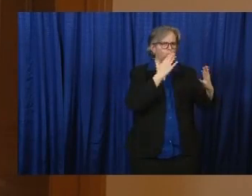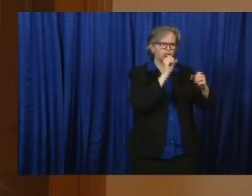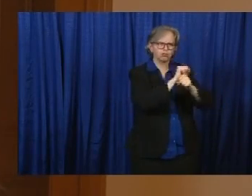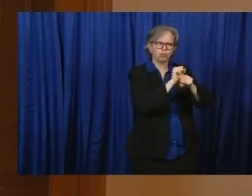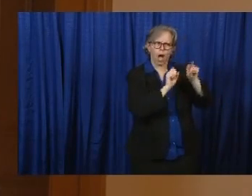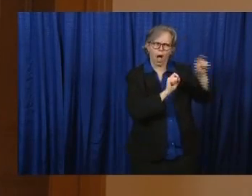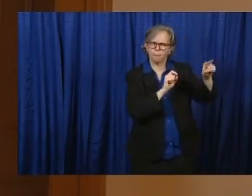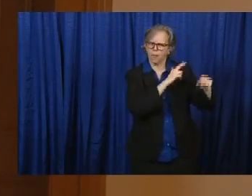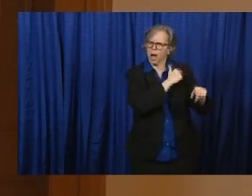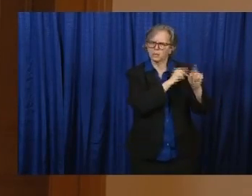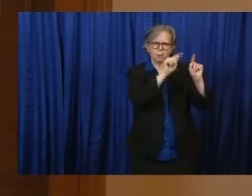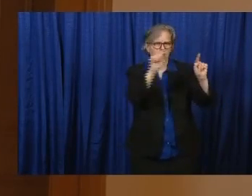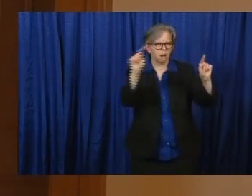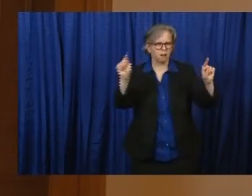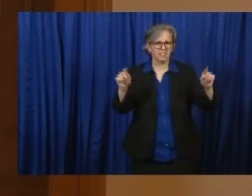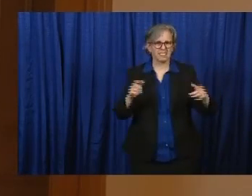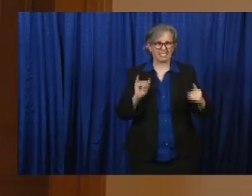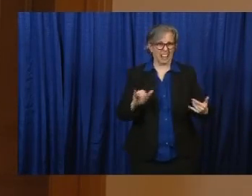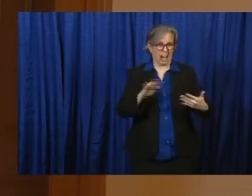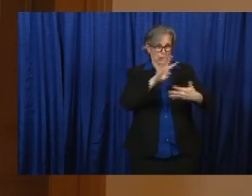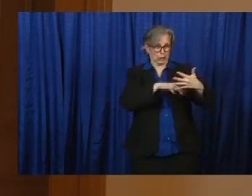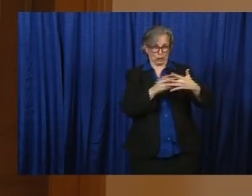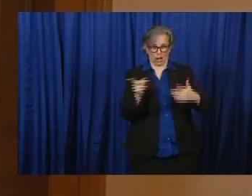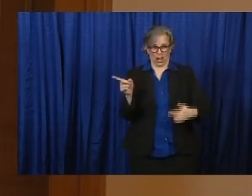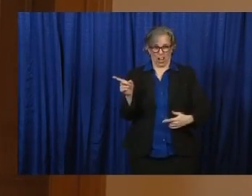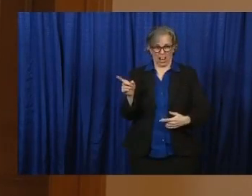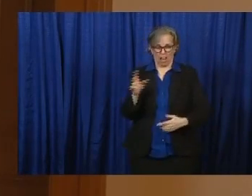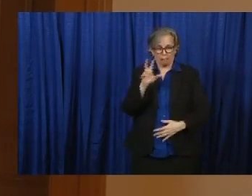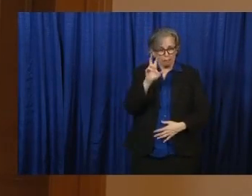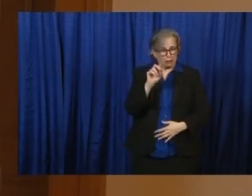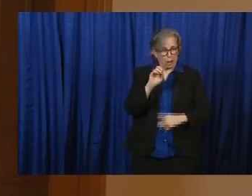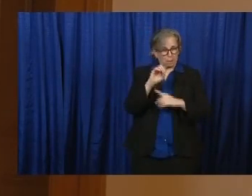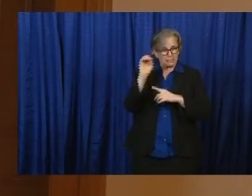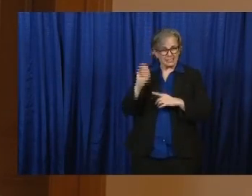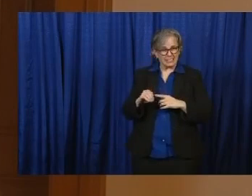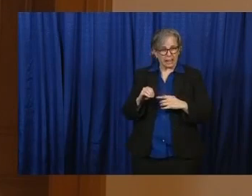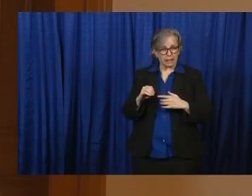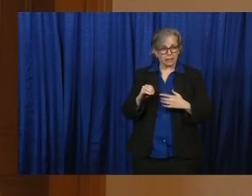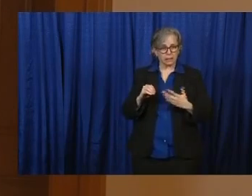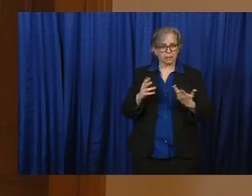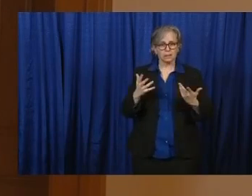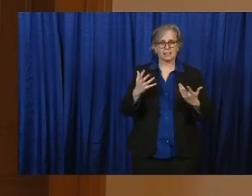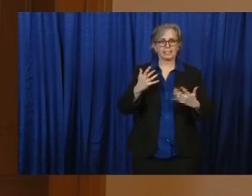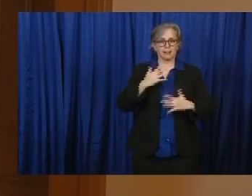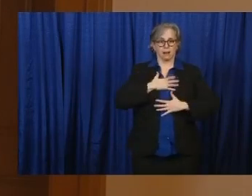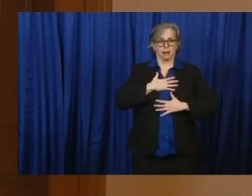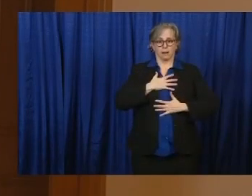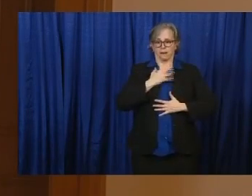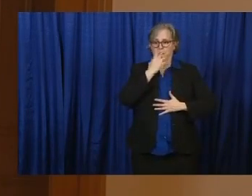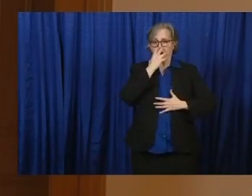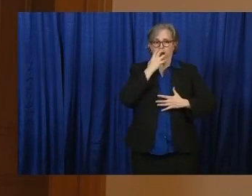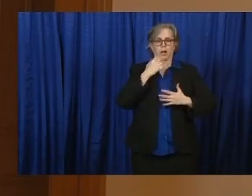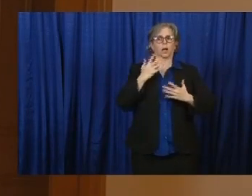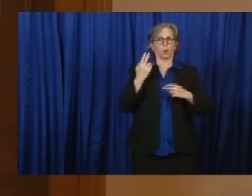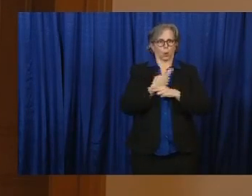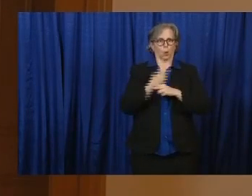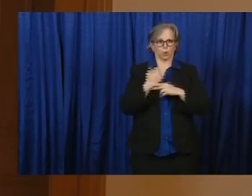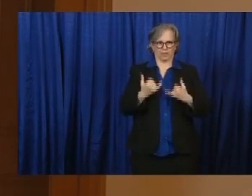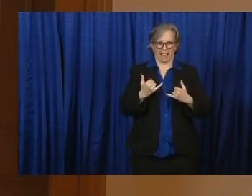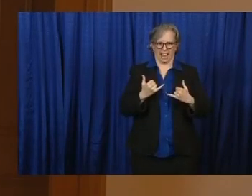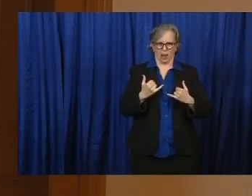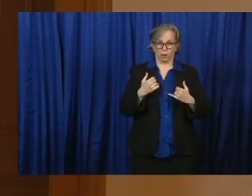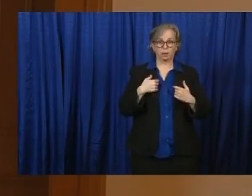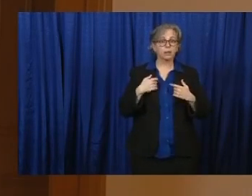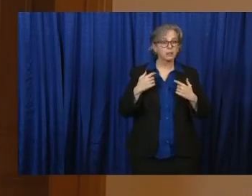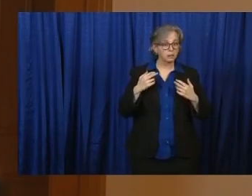current use. 30% of our ventilators currently are in use. Now we need to free up all the way up to 100% and then go up